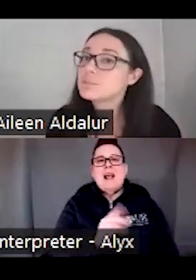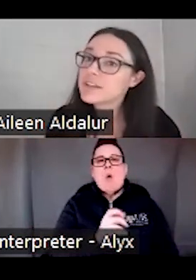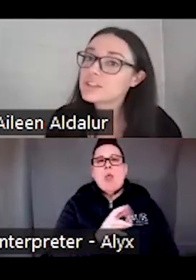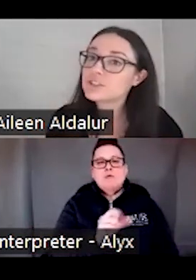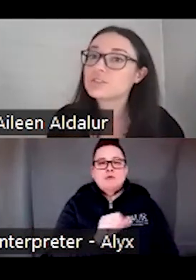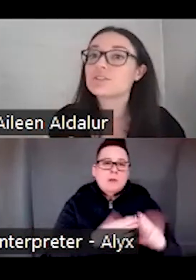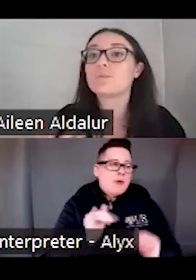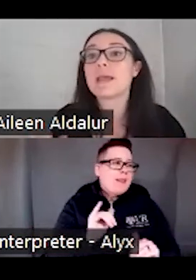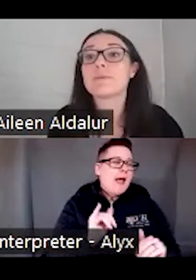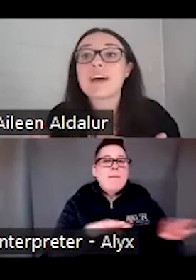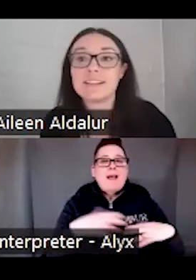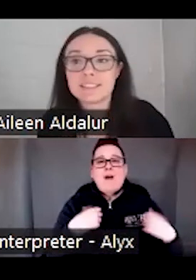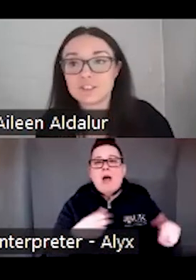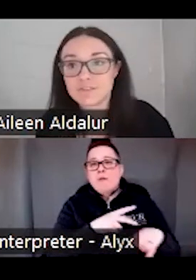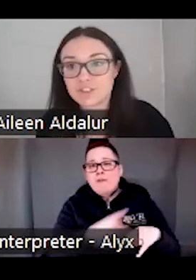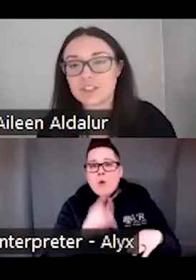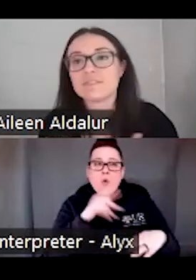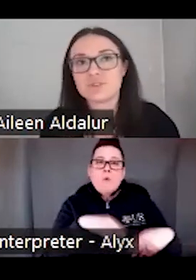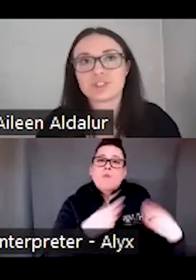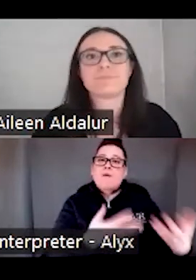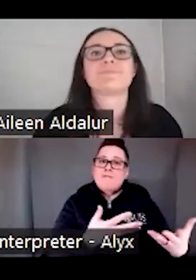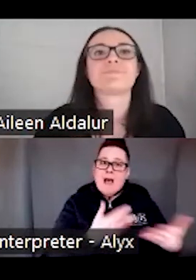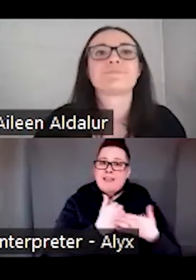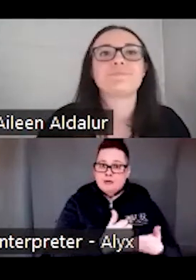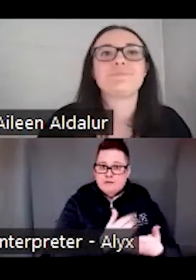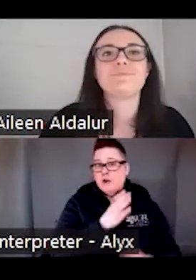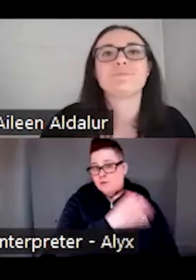behavioral health professionals who may provide this intervention in the future.